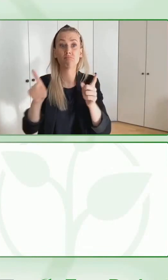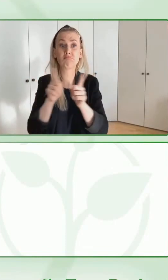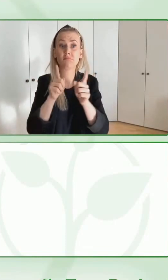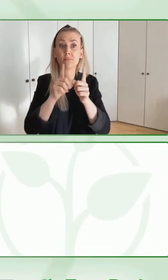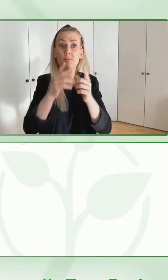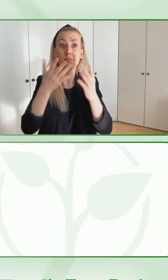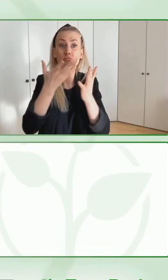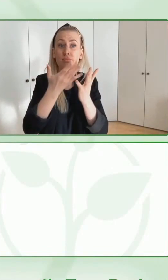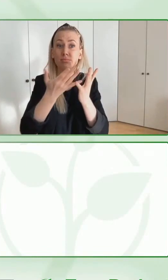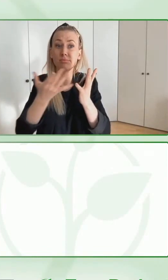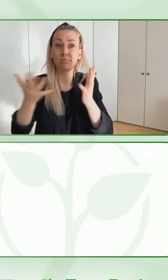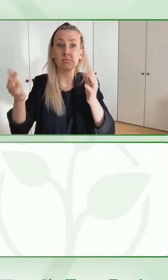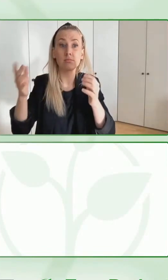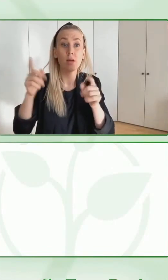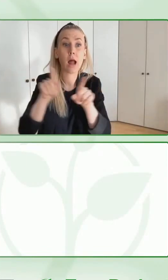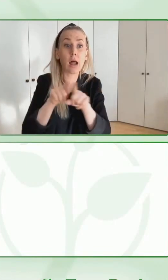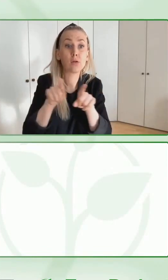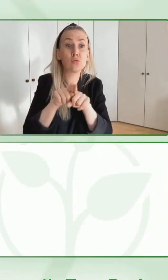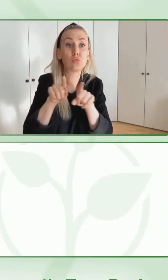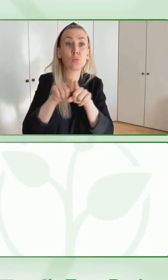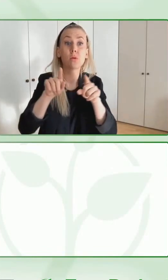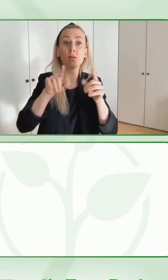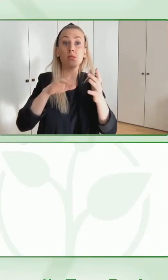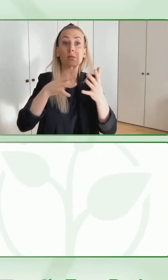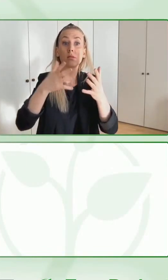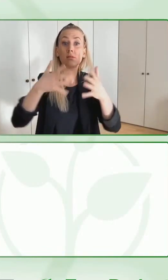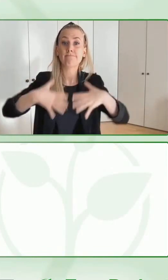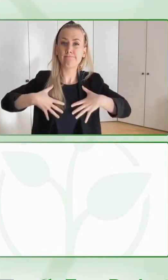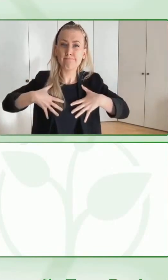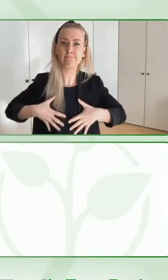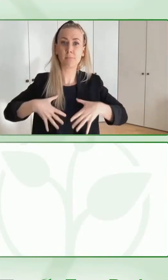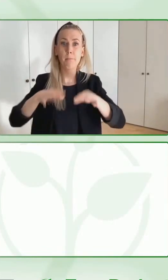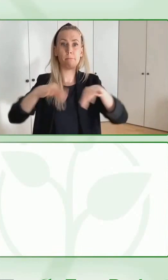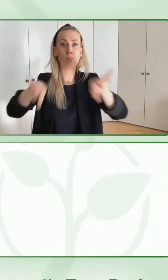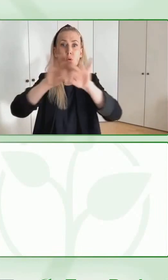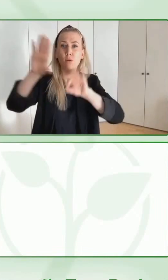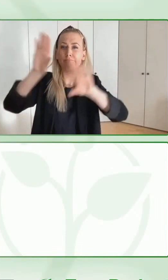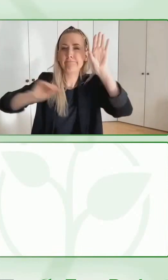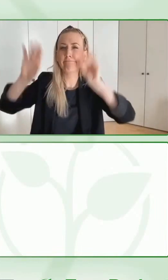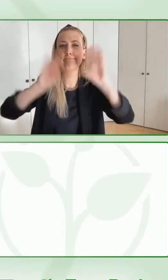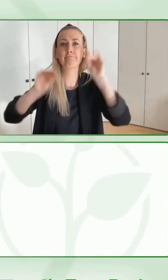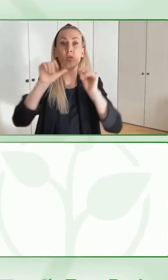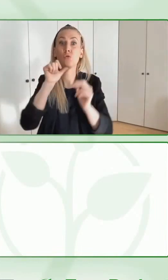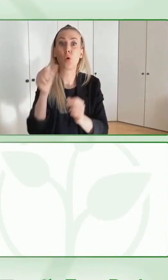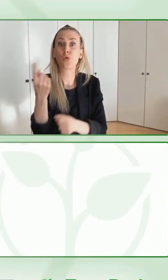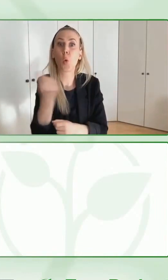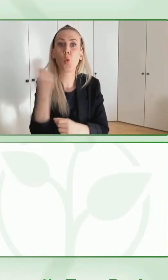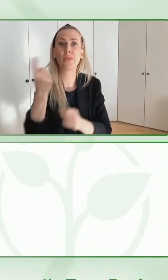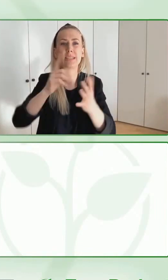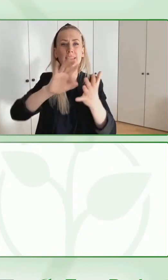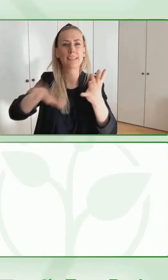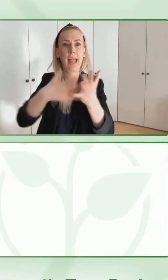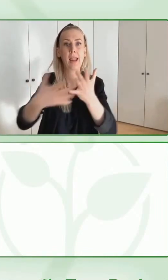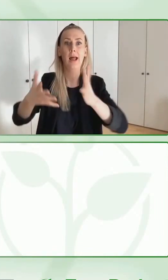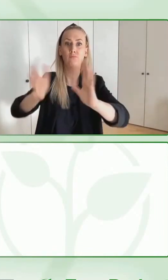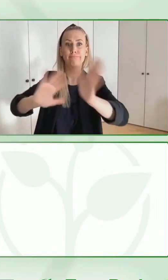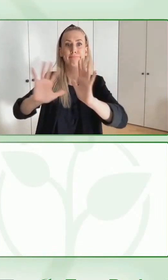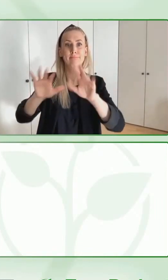body, reproduction, conception, sexually transmitted diseases, sex and the